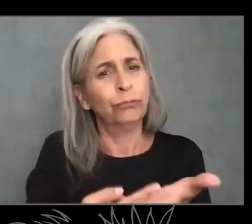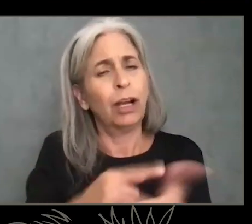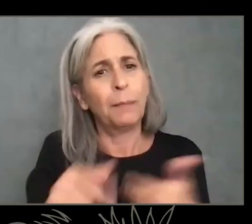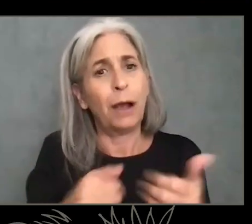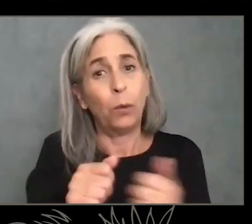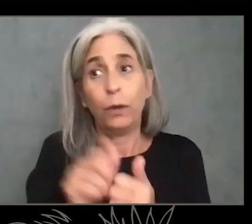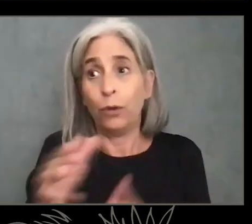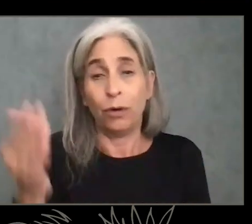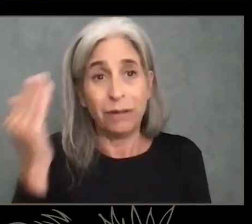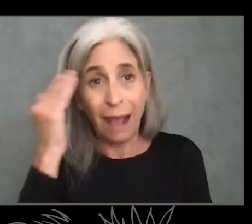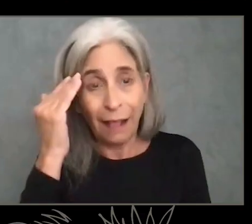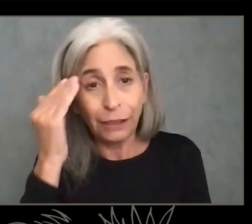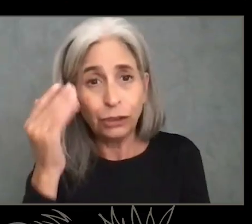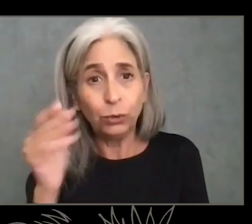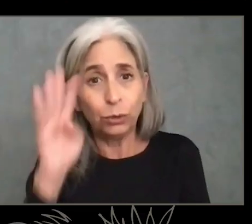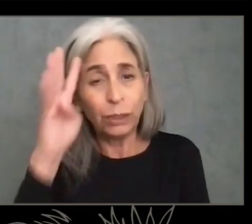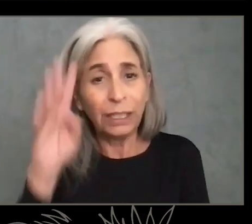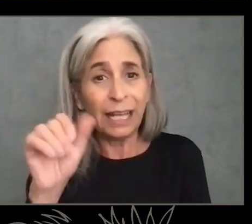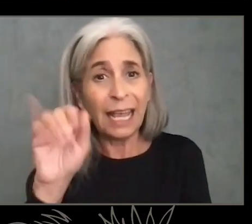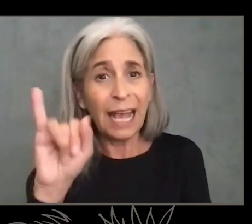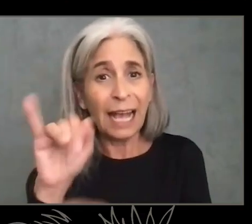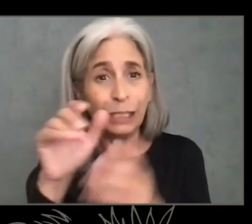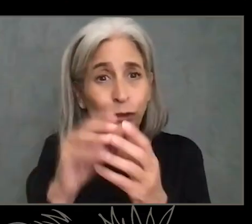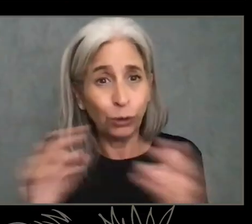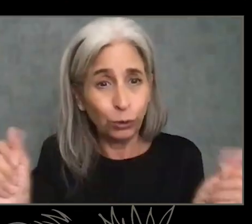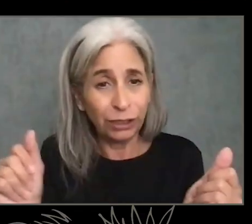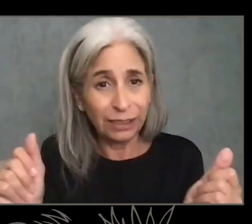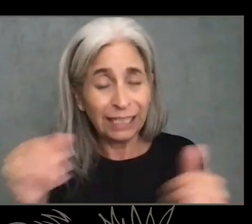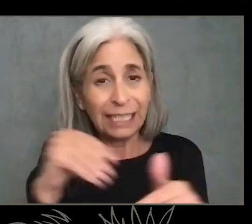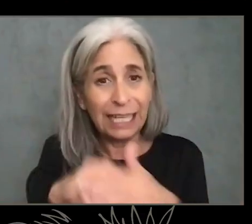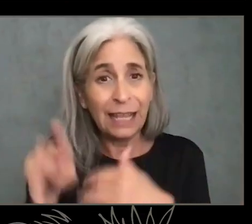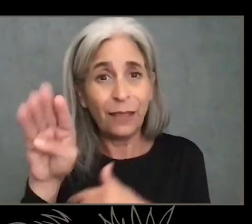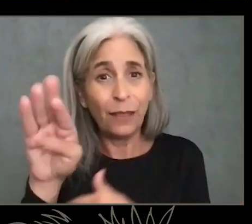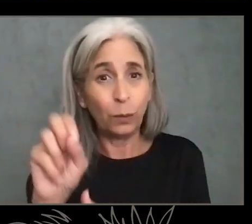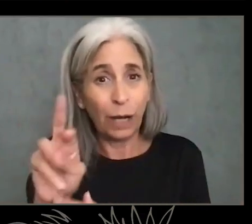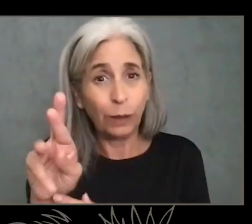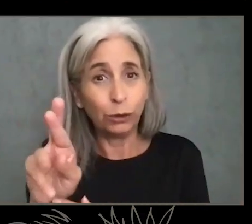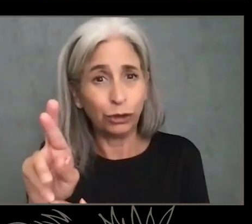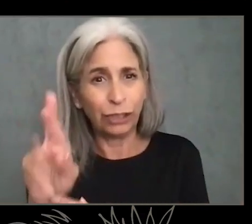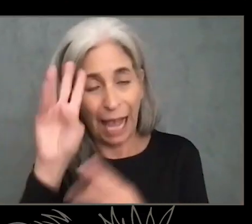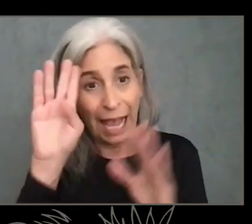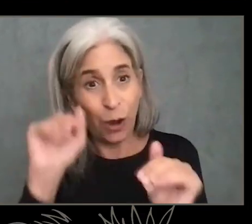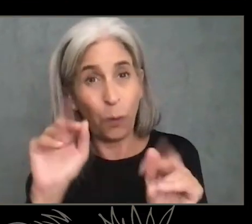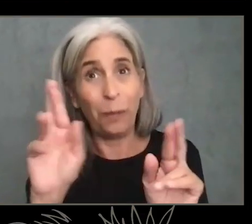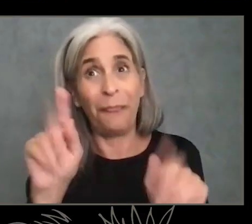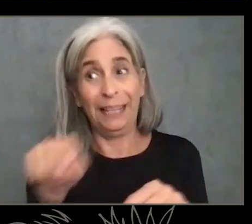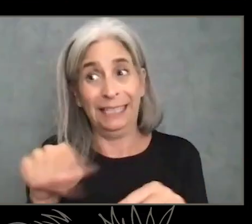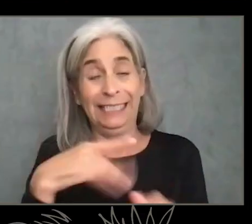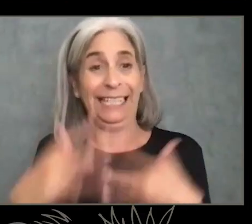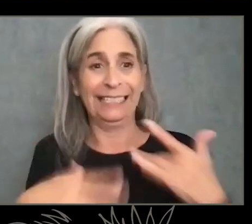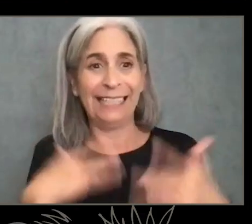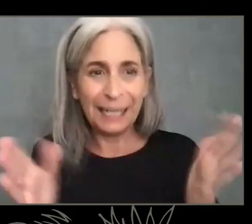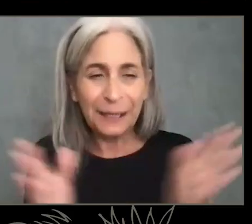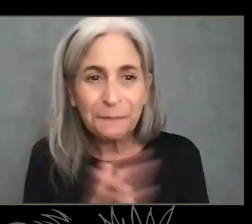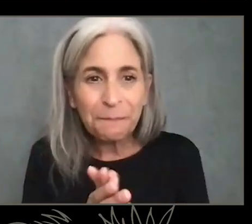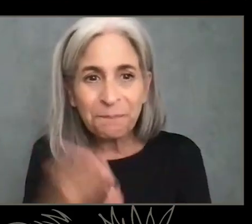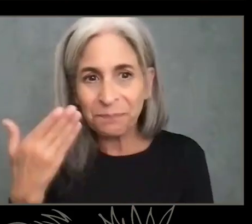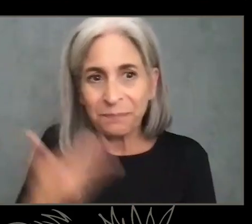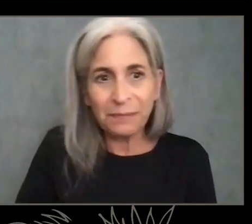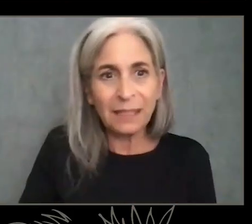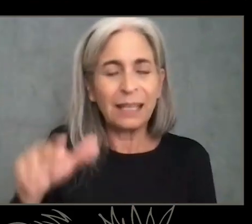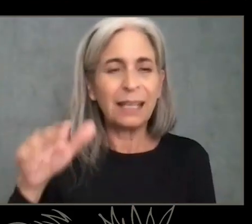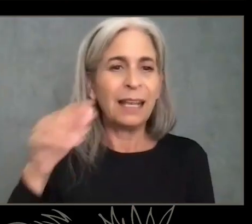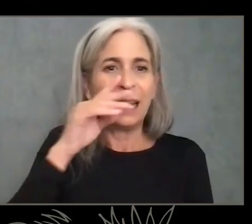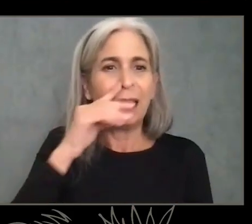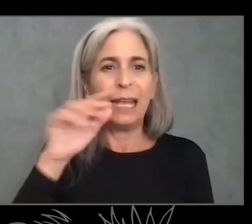your knowledge, you can create AI solutions and in the browser. So I hope this is exciting. So who am I? I already